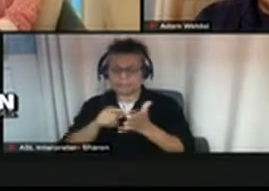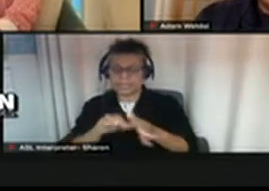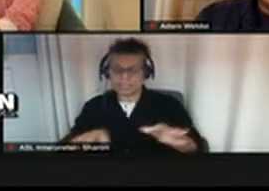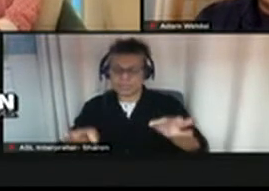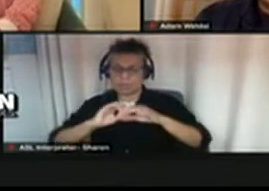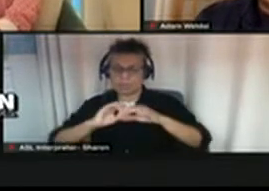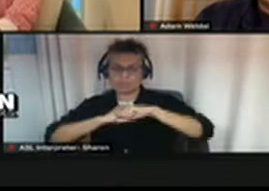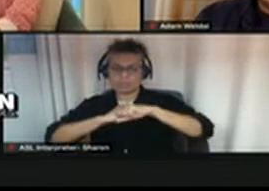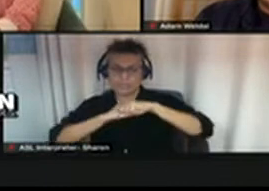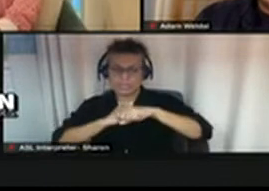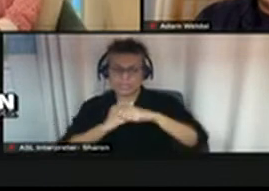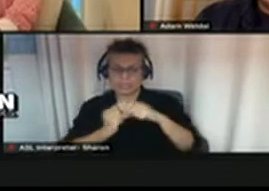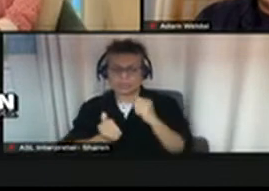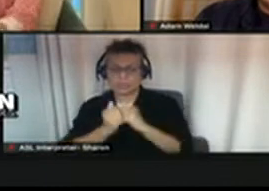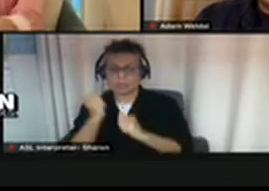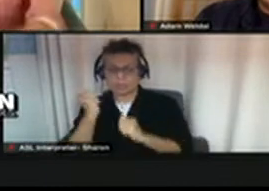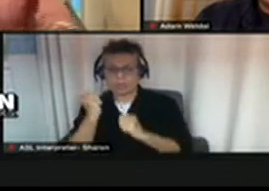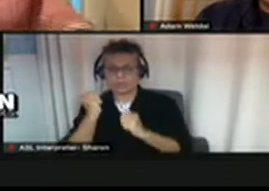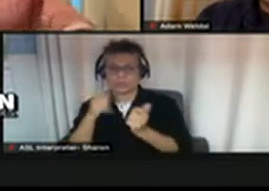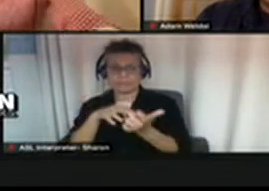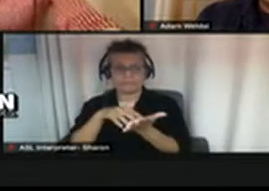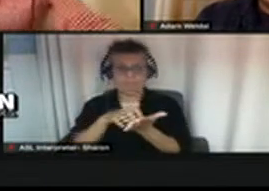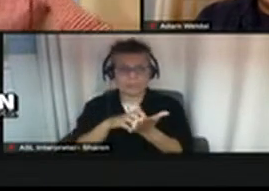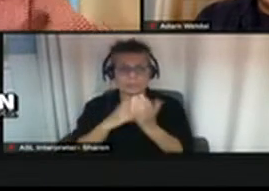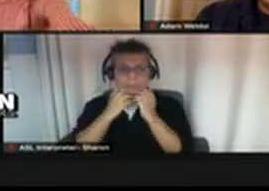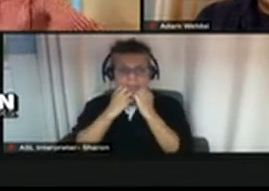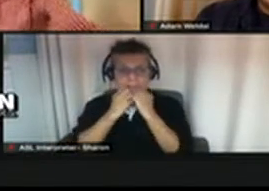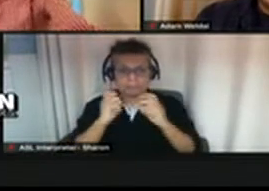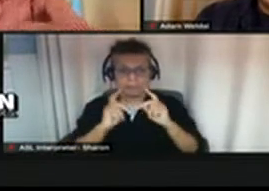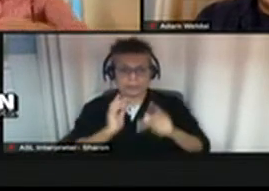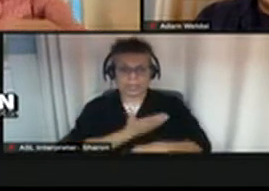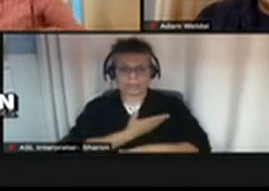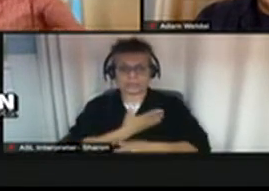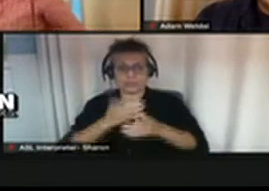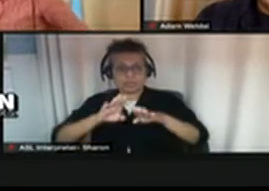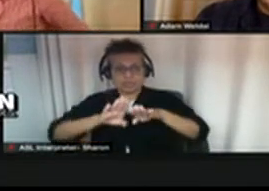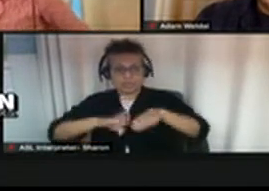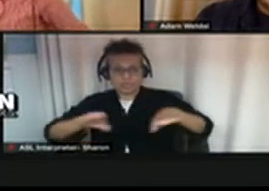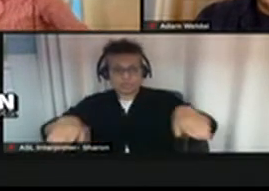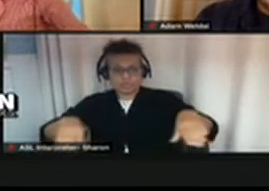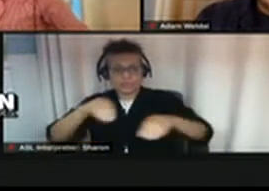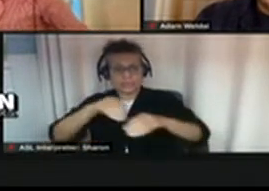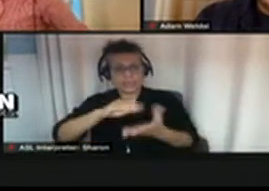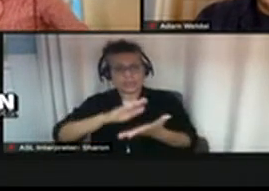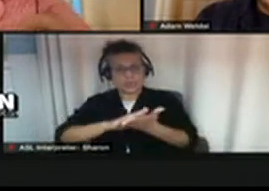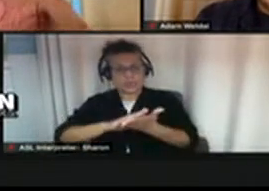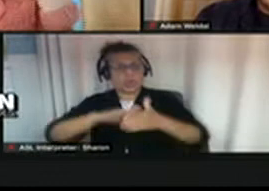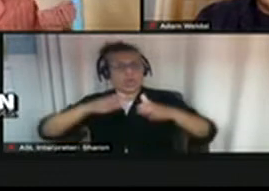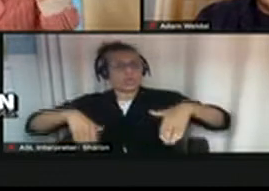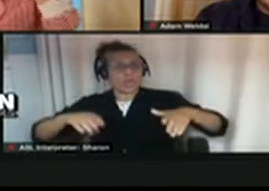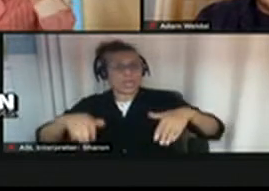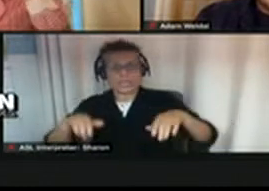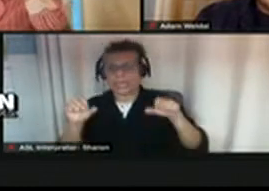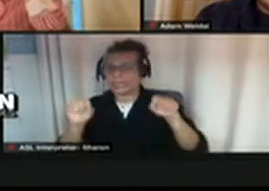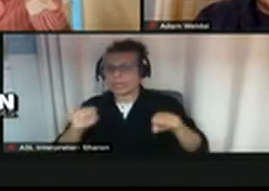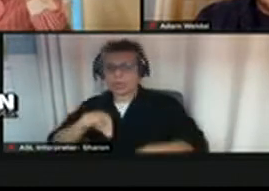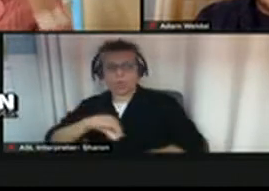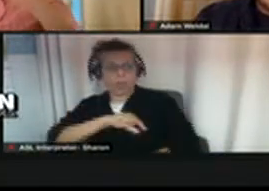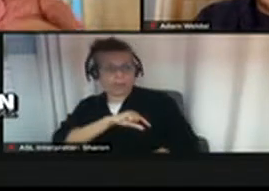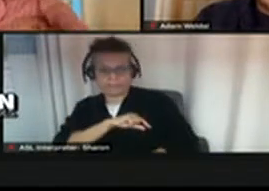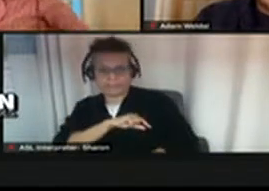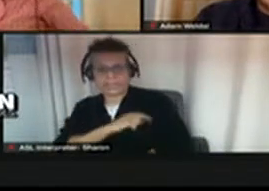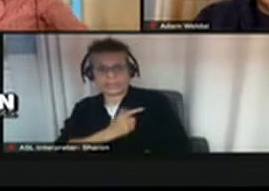protect the most vulnerable among us. And currently, they are school-aged children not yet eligible for vaccination and